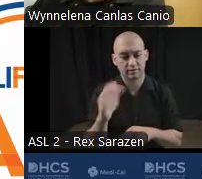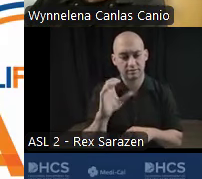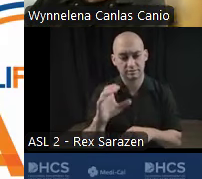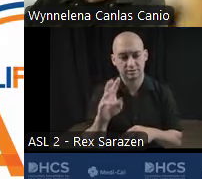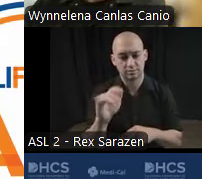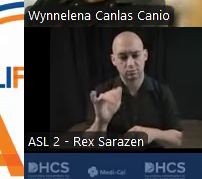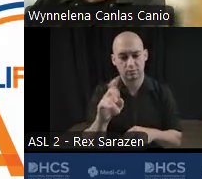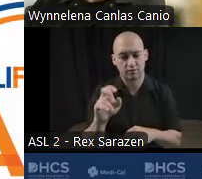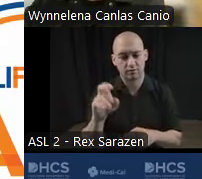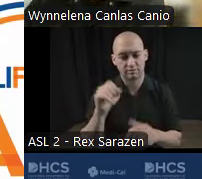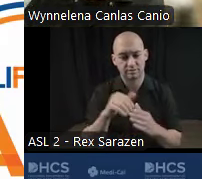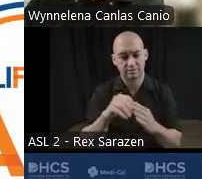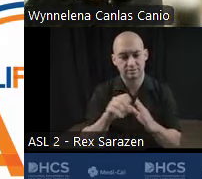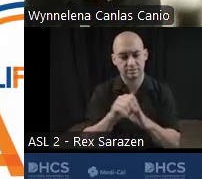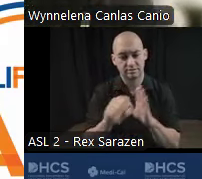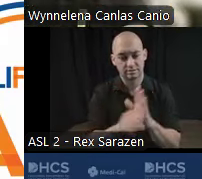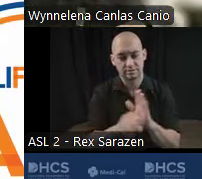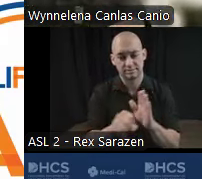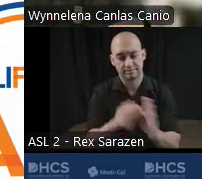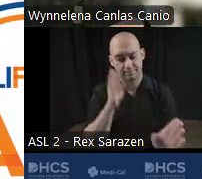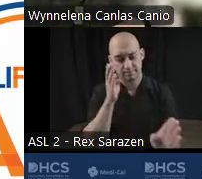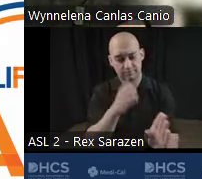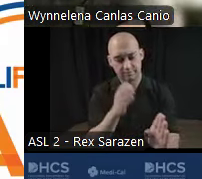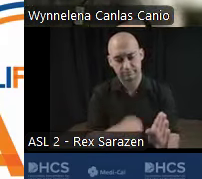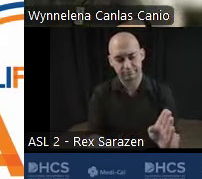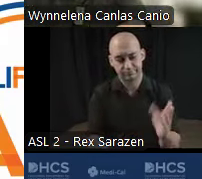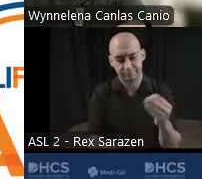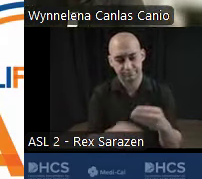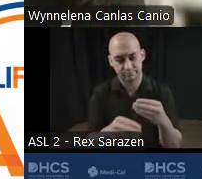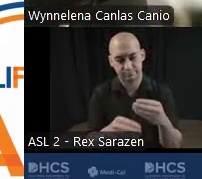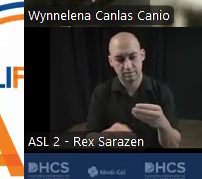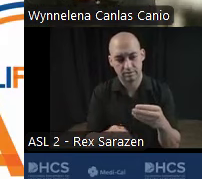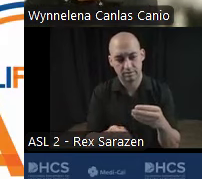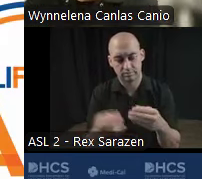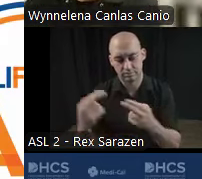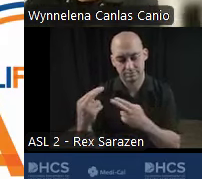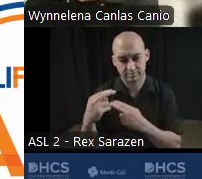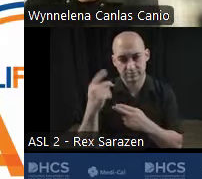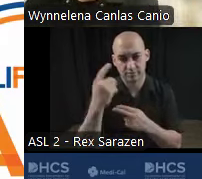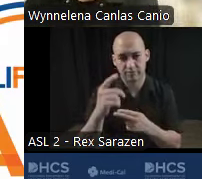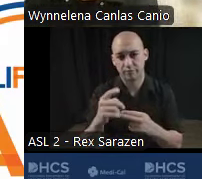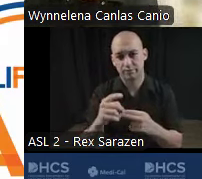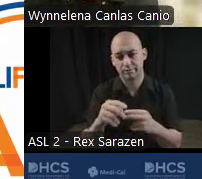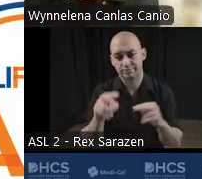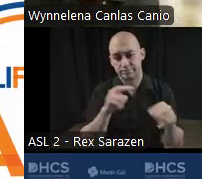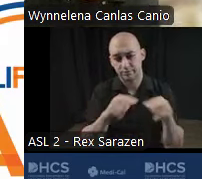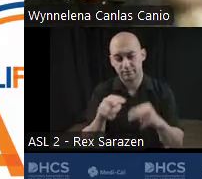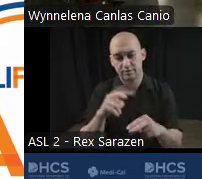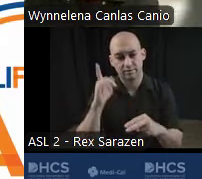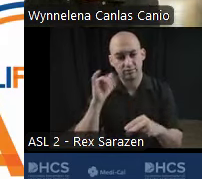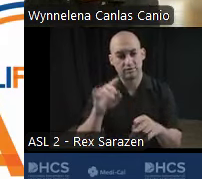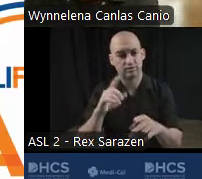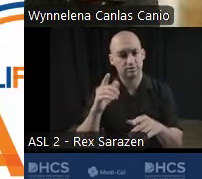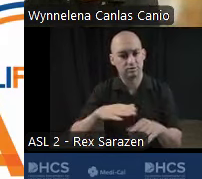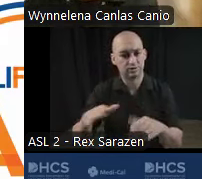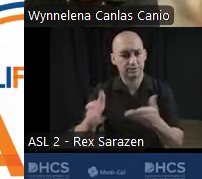and we administer some directly. Additionally, we are also responsible for oversight of the California Children's Services